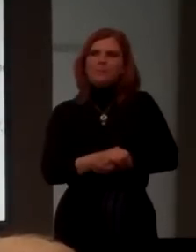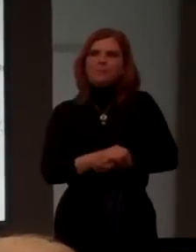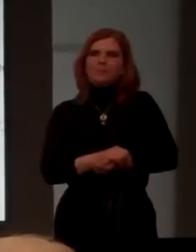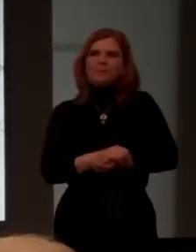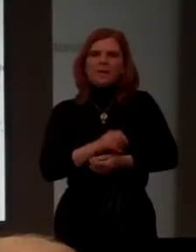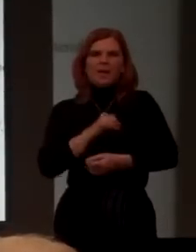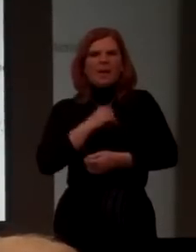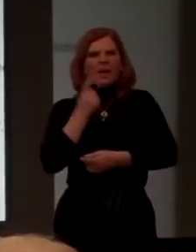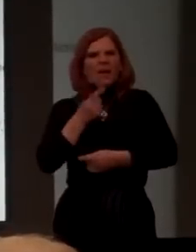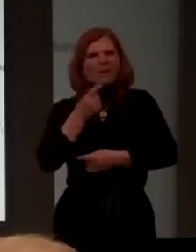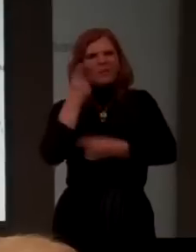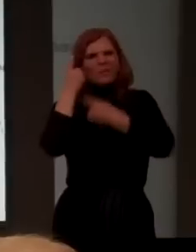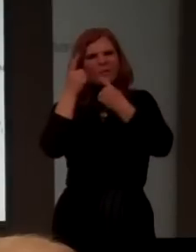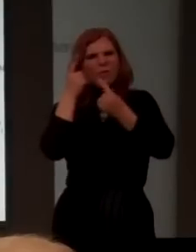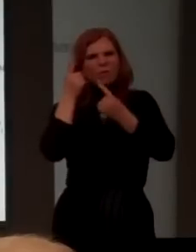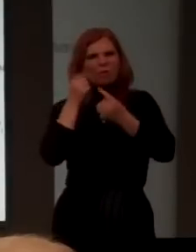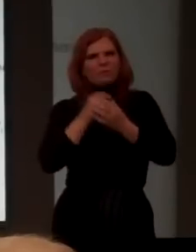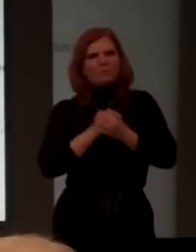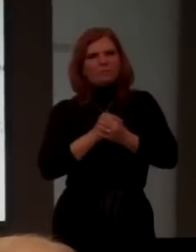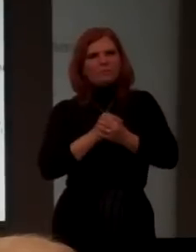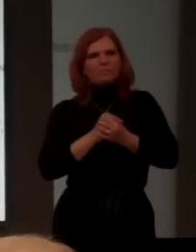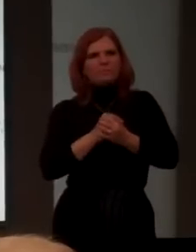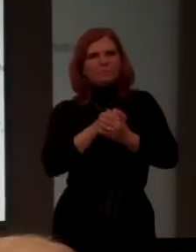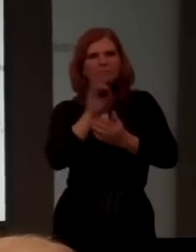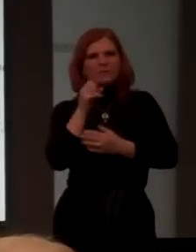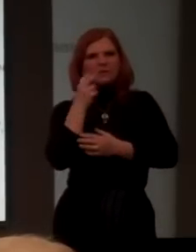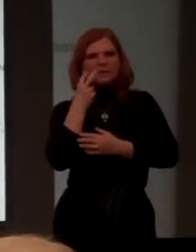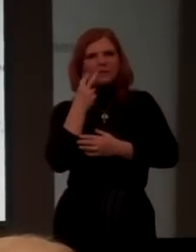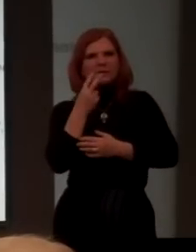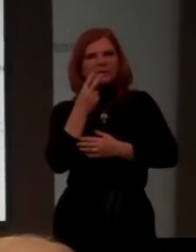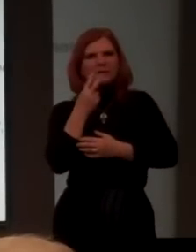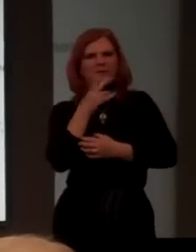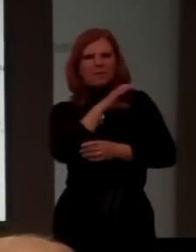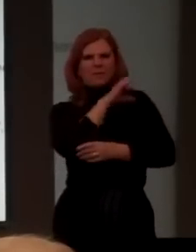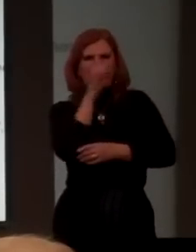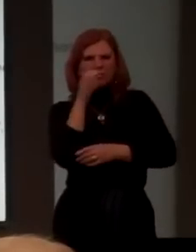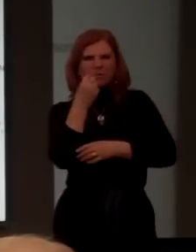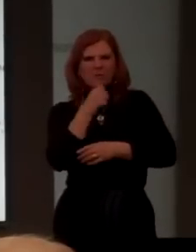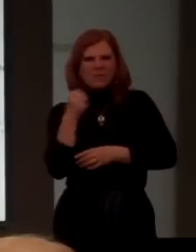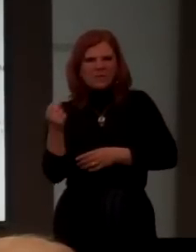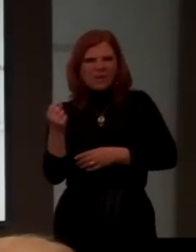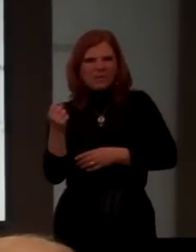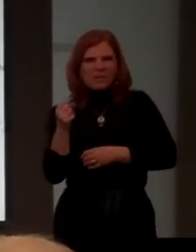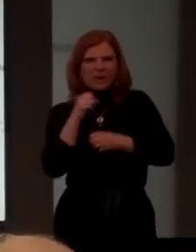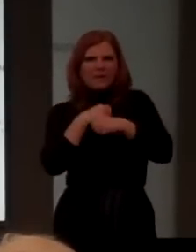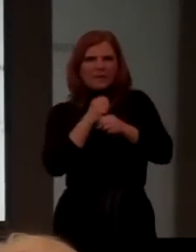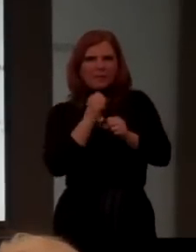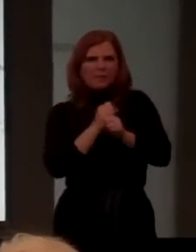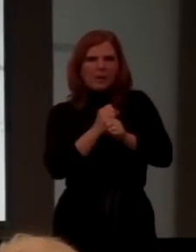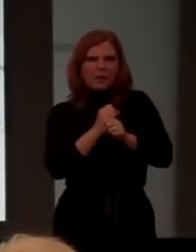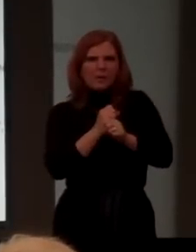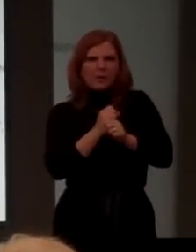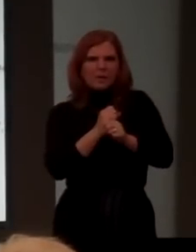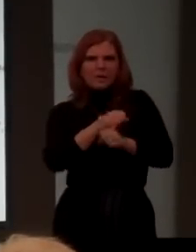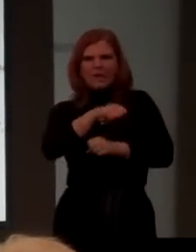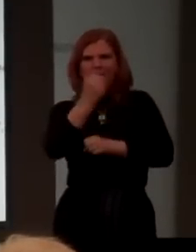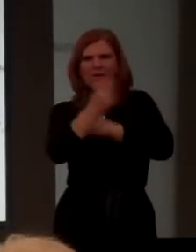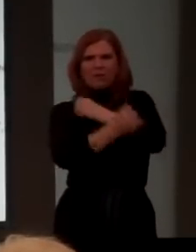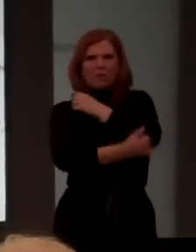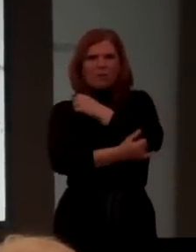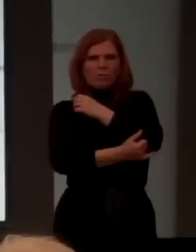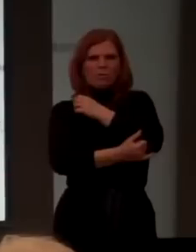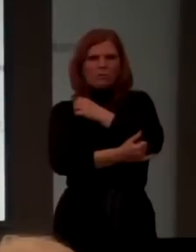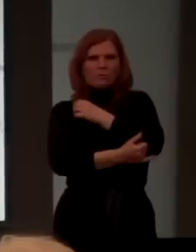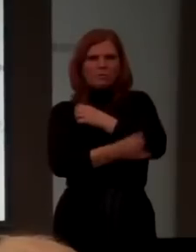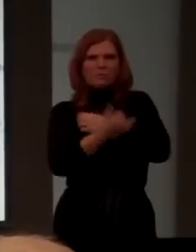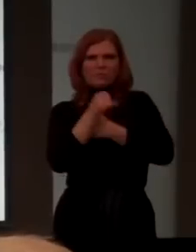I've always wondered, have you ever seen a lot of this Christmas stuff that gets produced that we buy, made in countries that don't celebrate